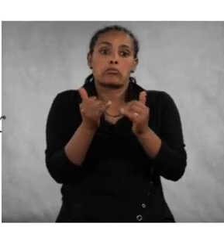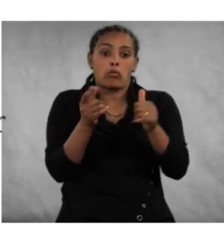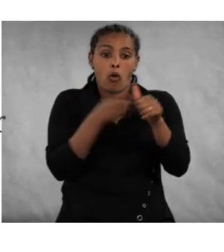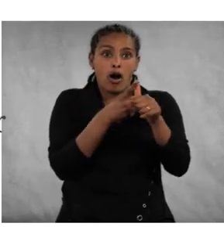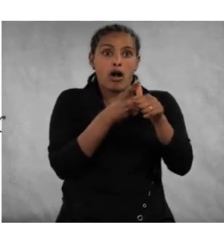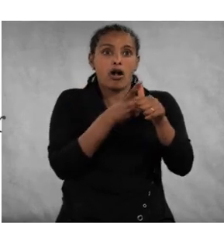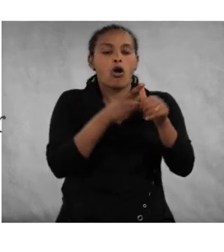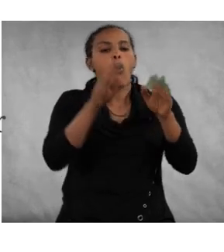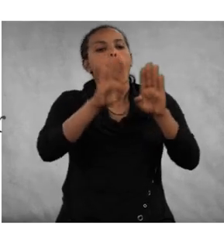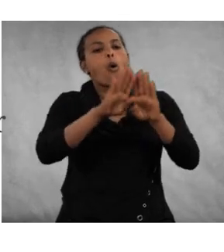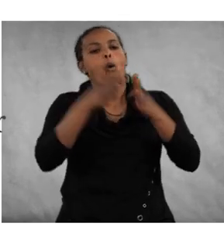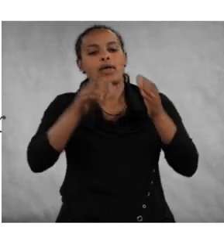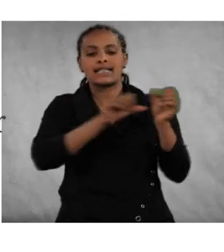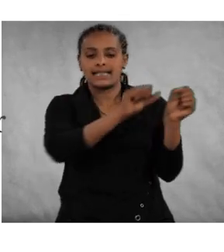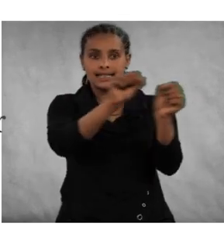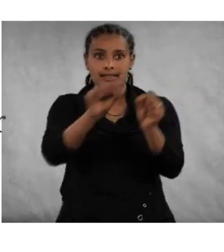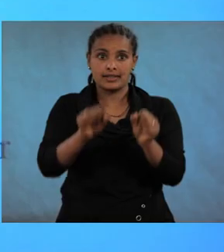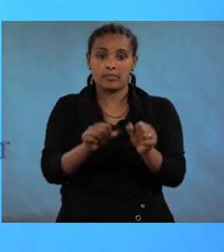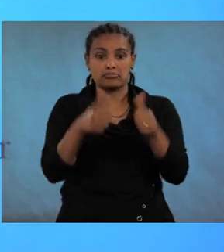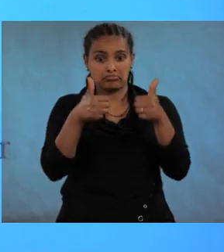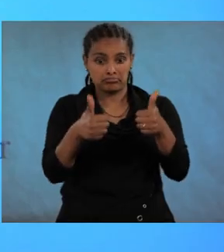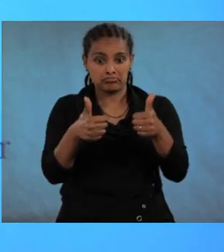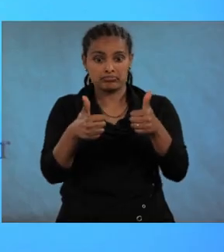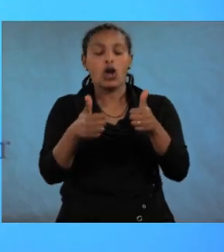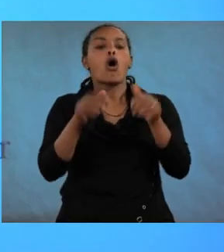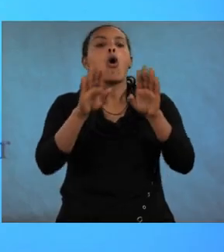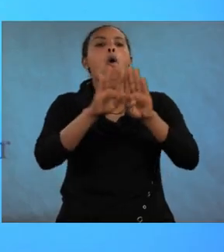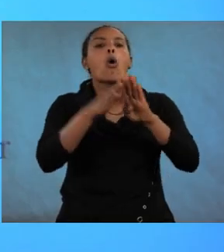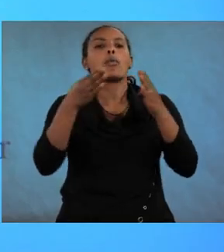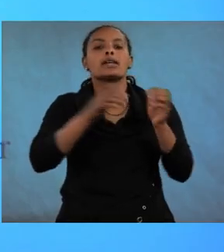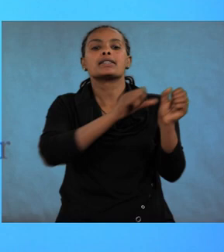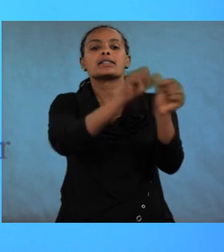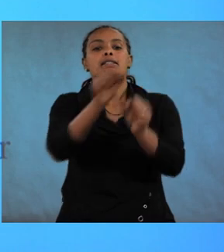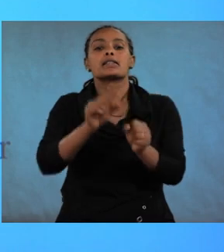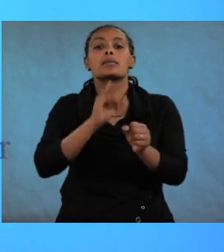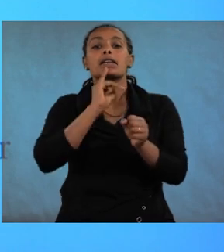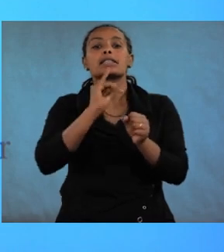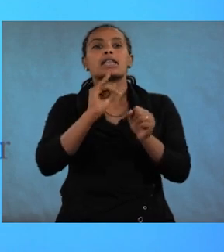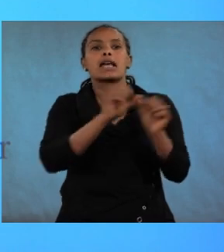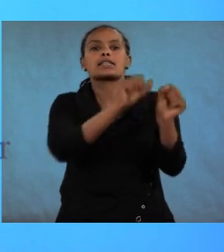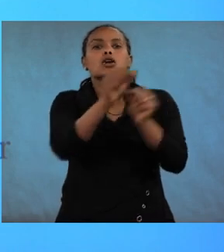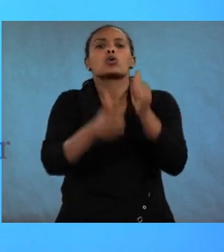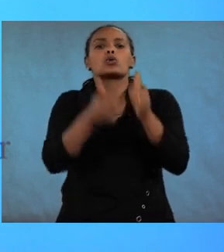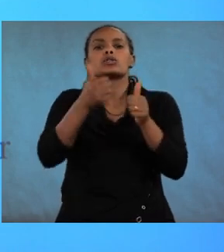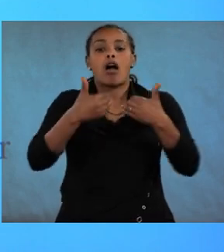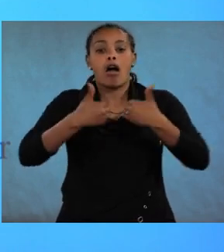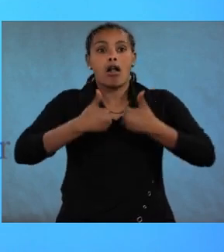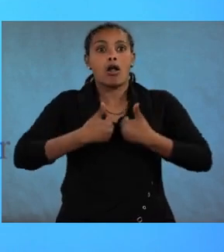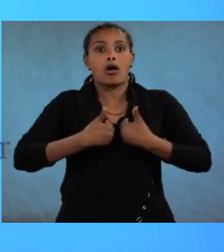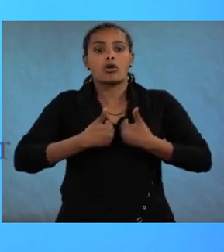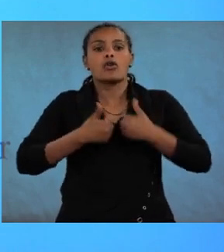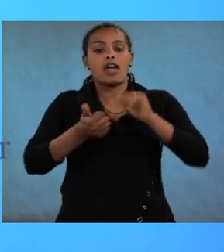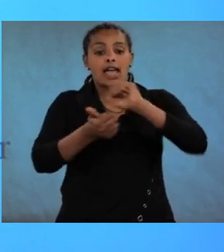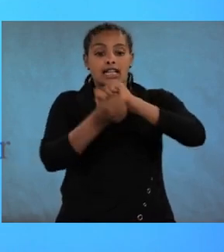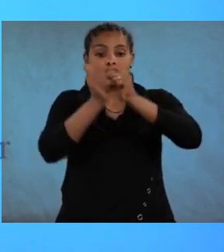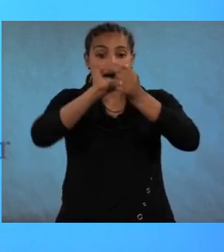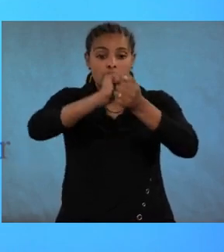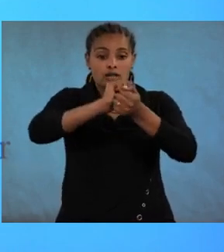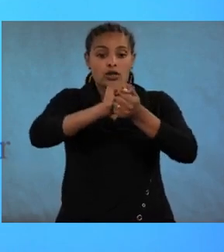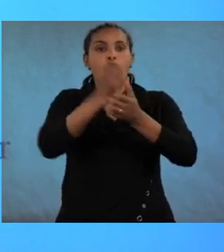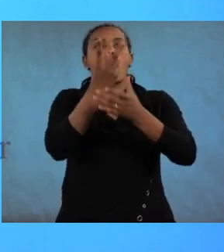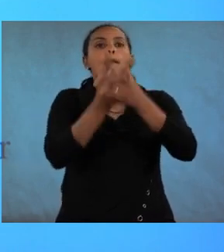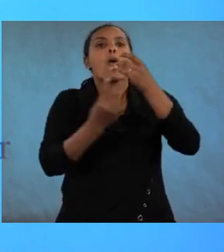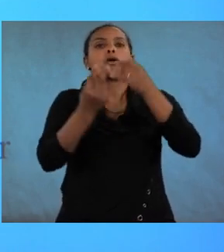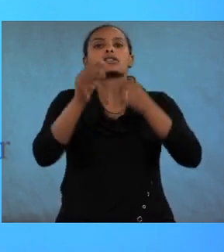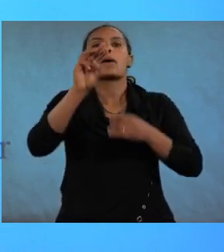one, open system. Open system is a system which allows exchange of both